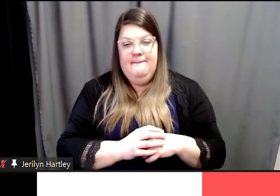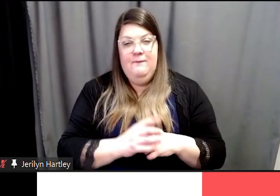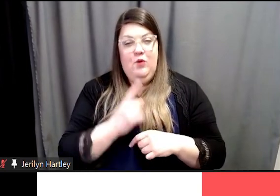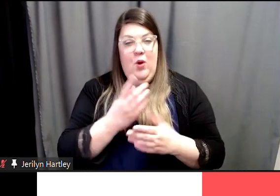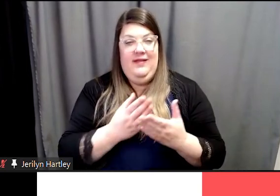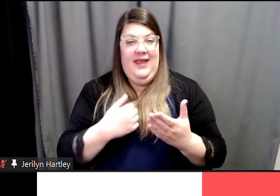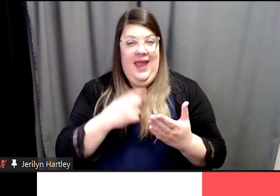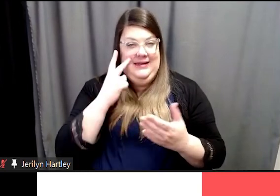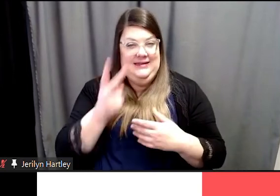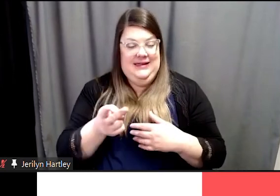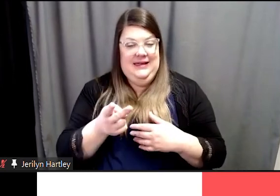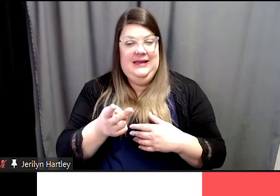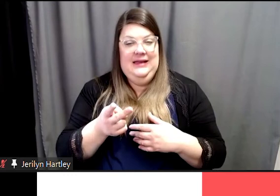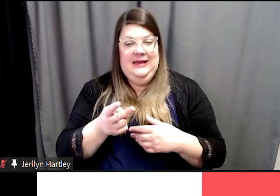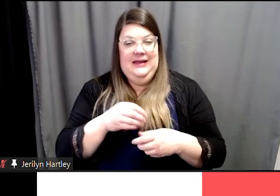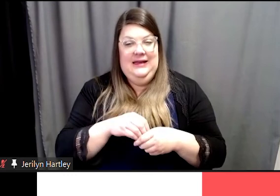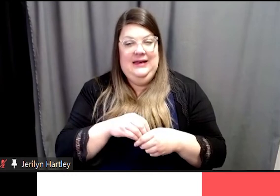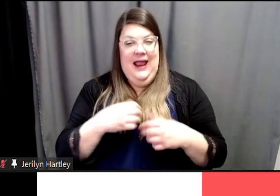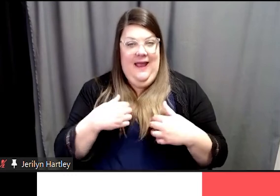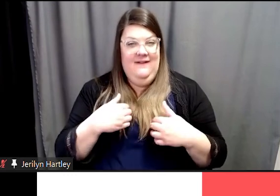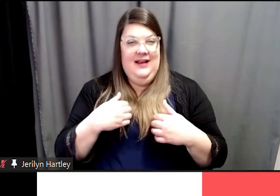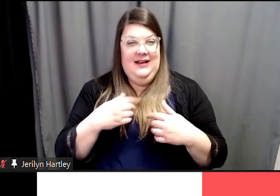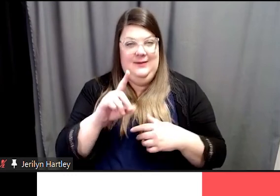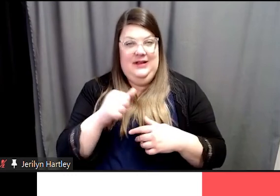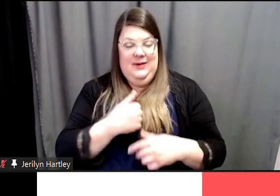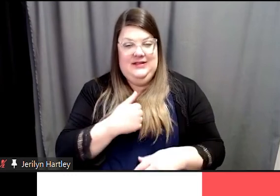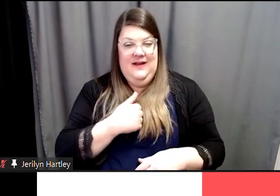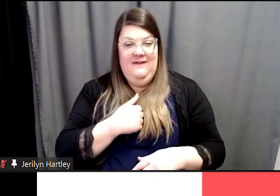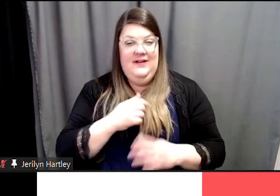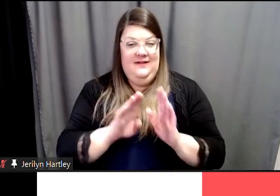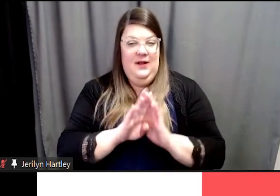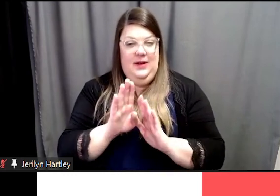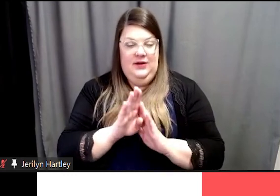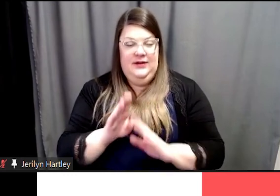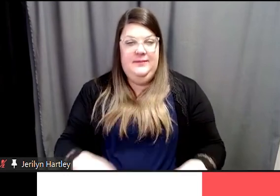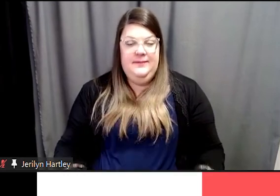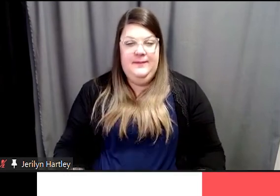things that I see in having a disability myself, developmentally,